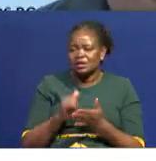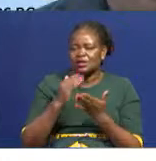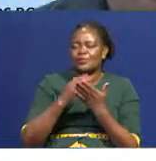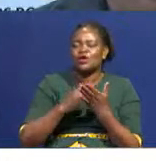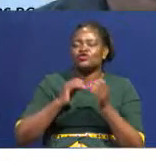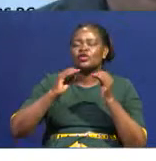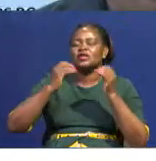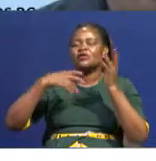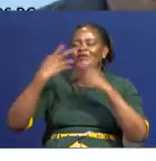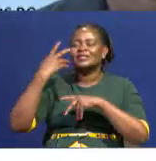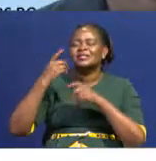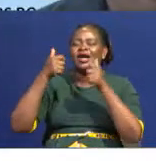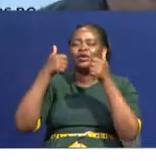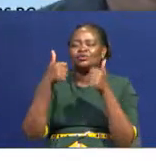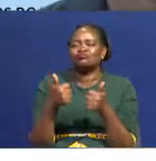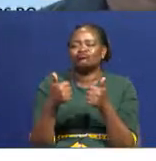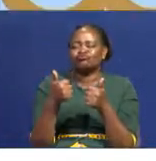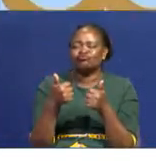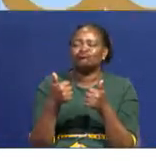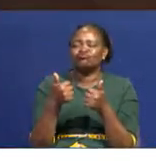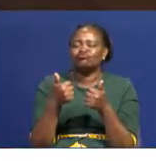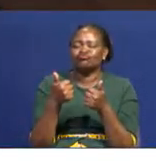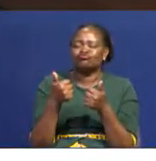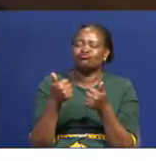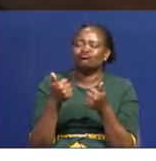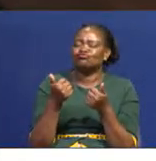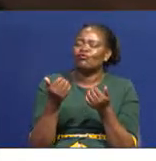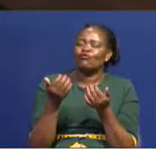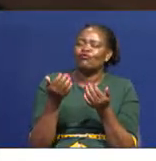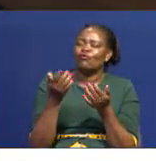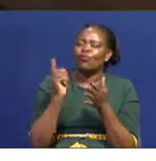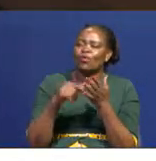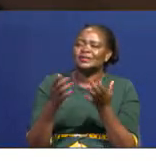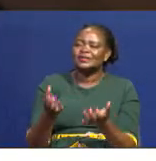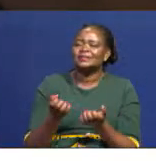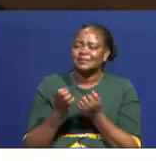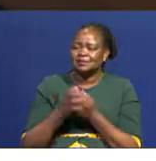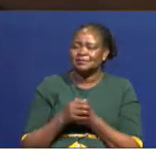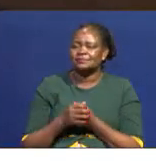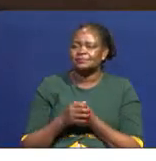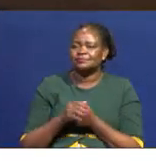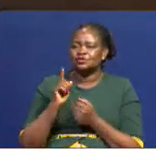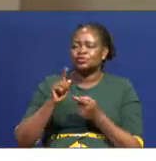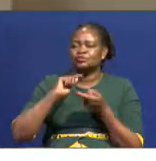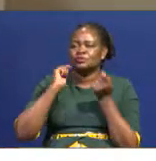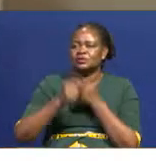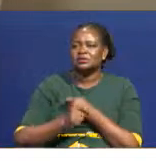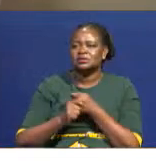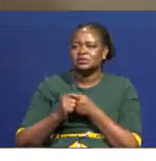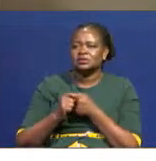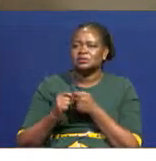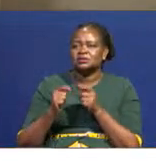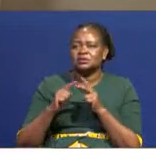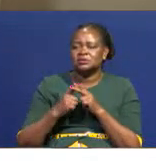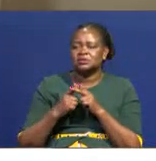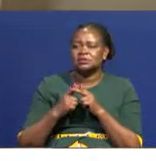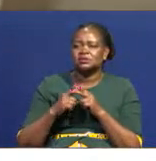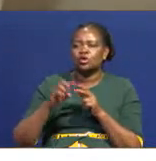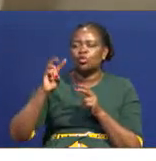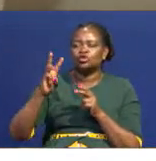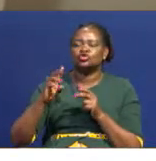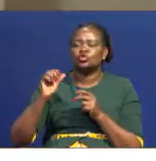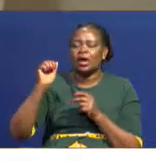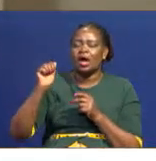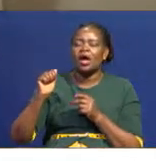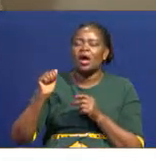universities fit into the industry. Kenya hopes this will be corrected by the coming into force of the Washington